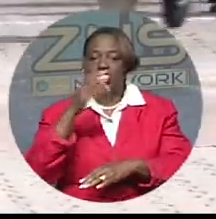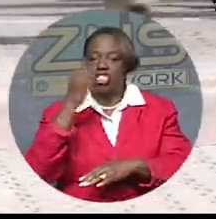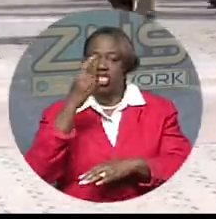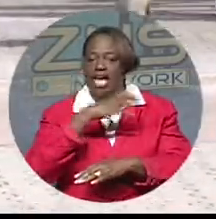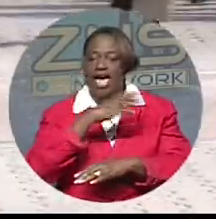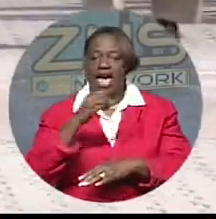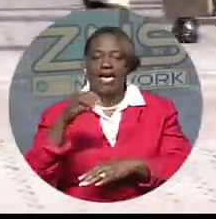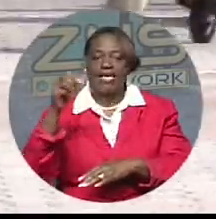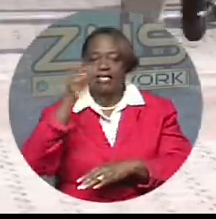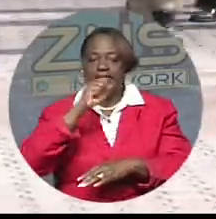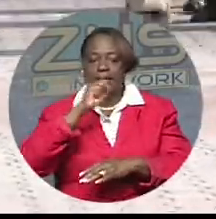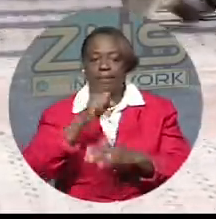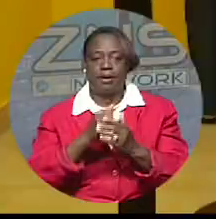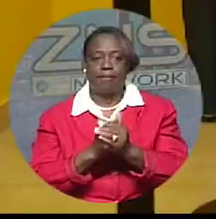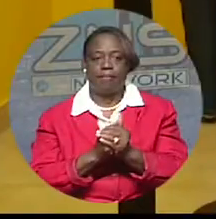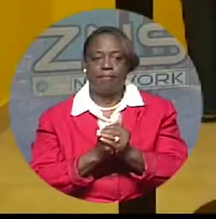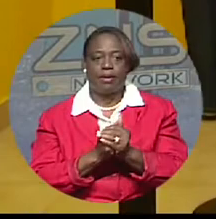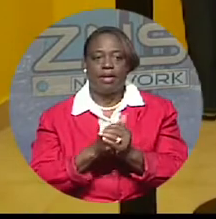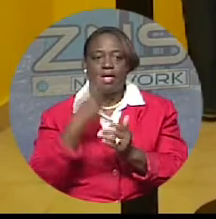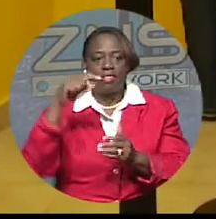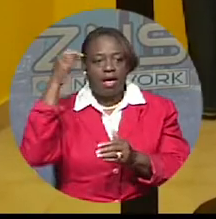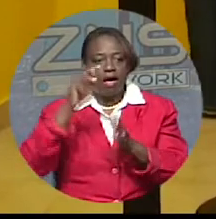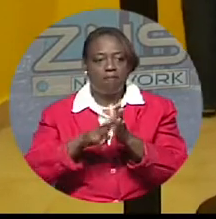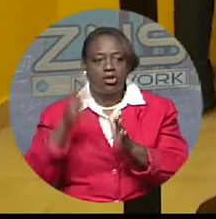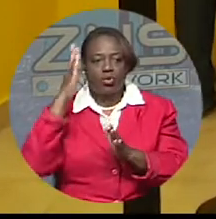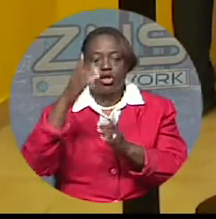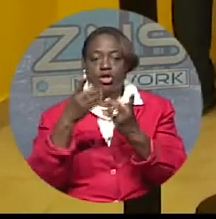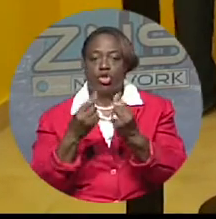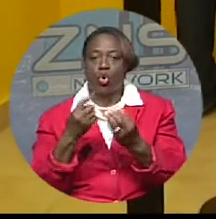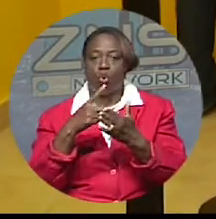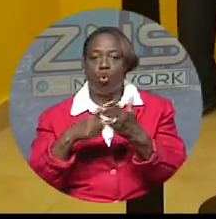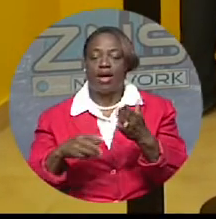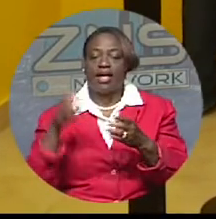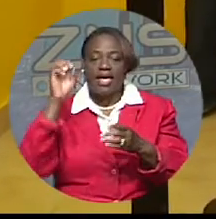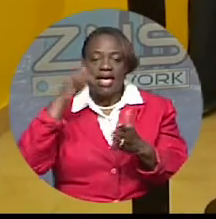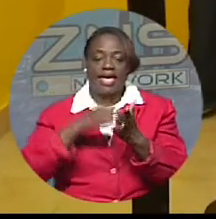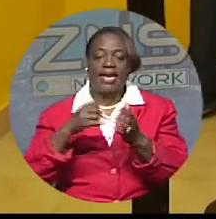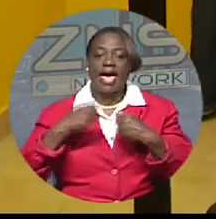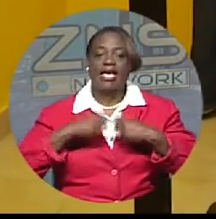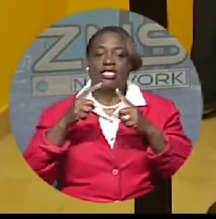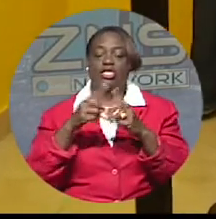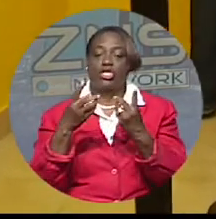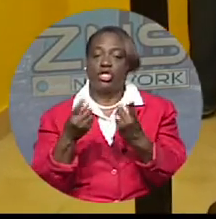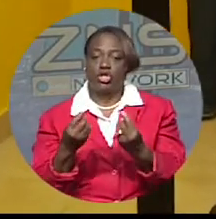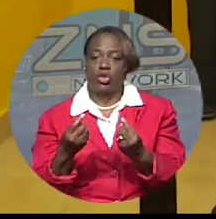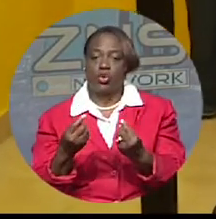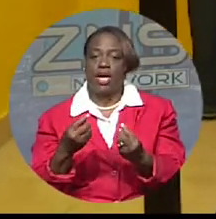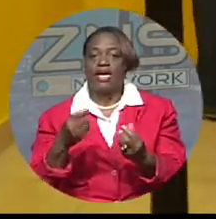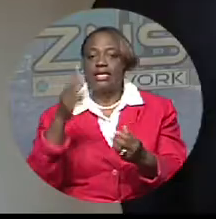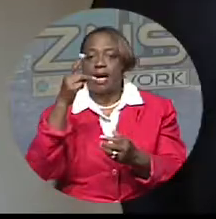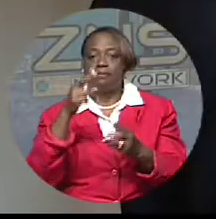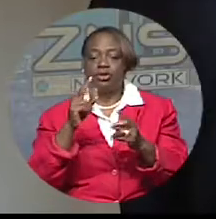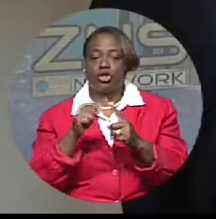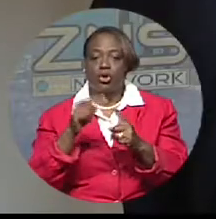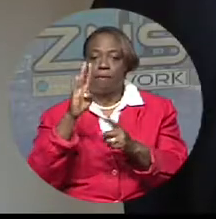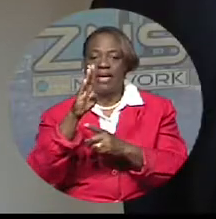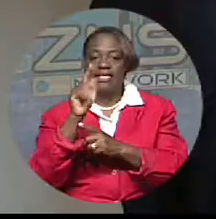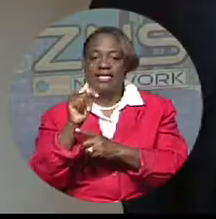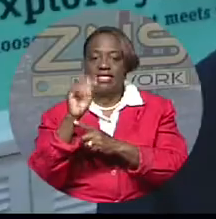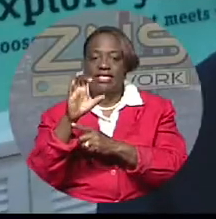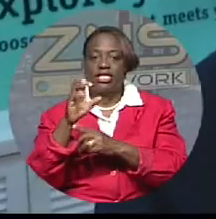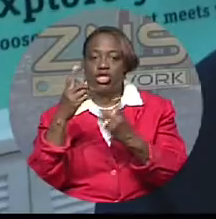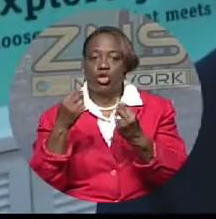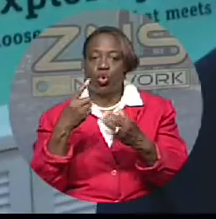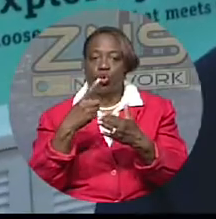government must do what it has to do, Williams maintains that it will be up to BTC employees to do what they must to save their